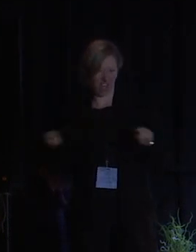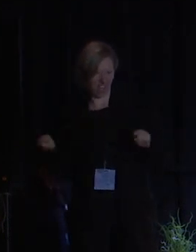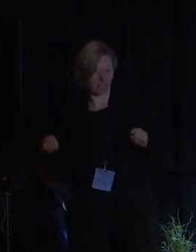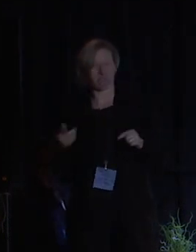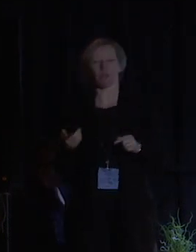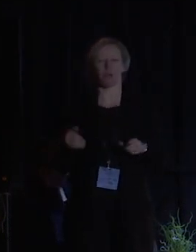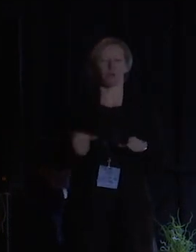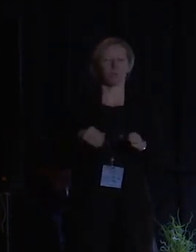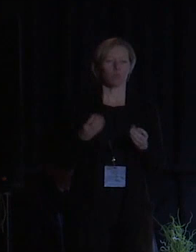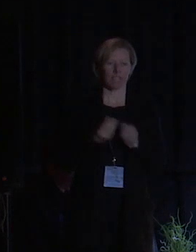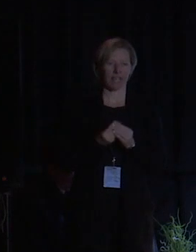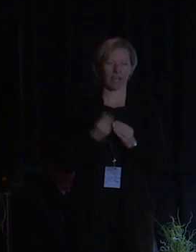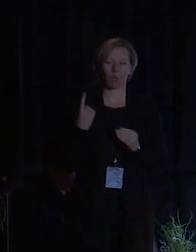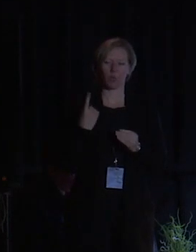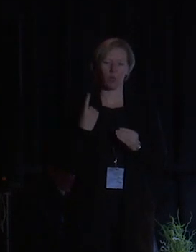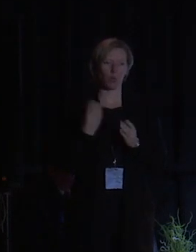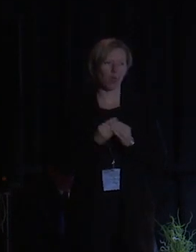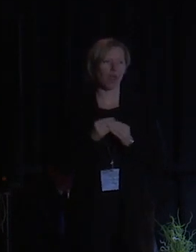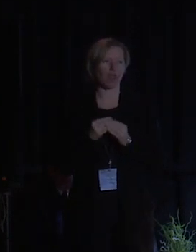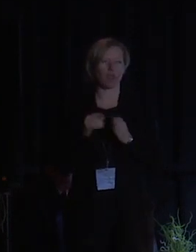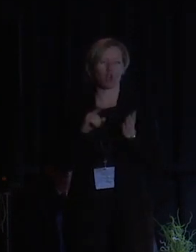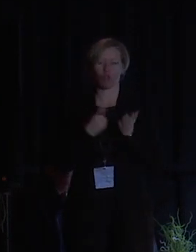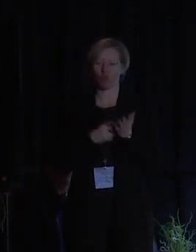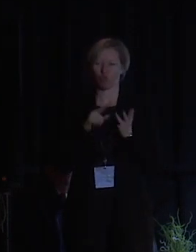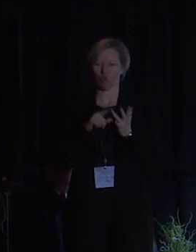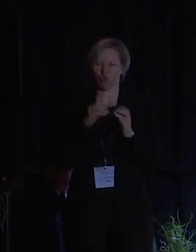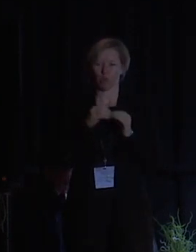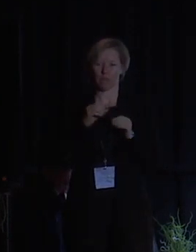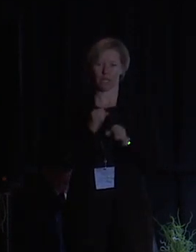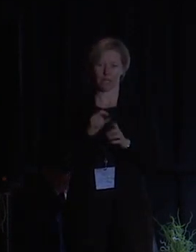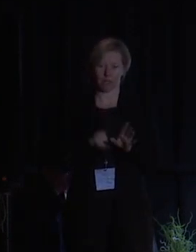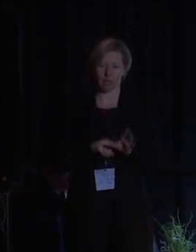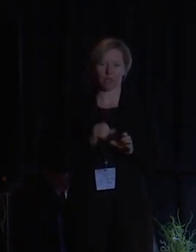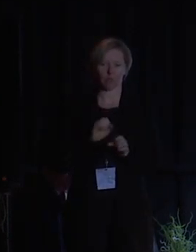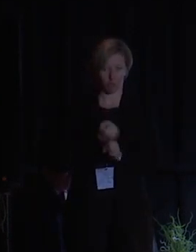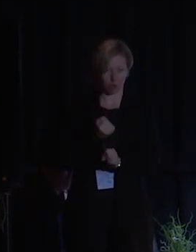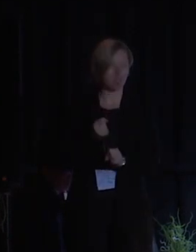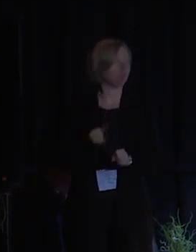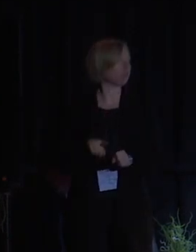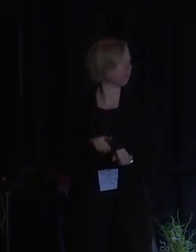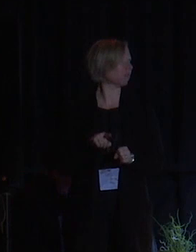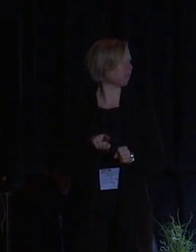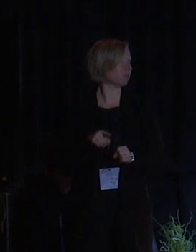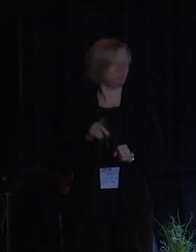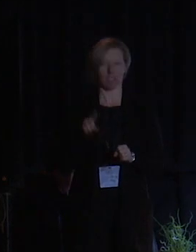Today by Will Lenton and Ruby Baker, who's our producer. Oh, did you get the first bit of it? Yeah. Good.